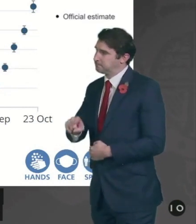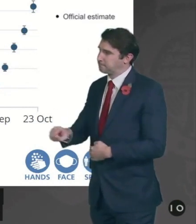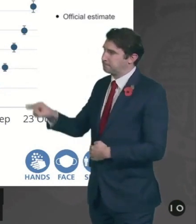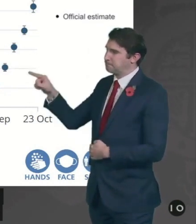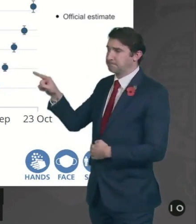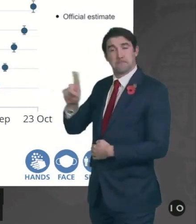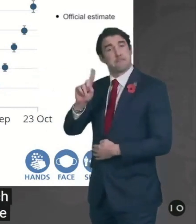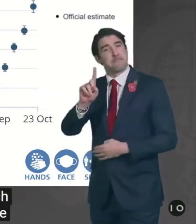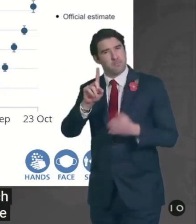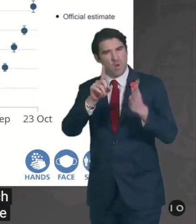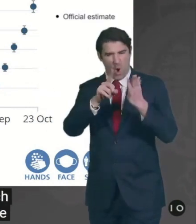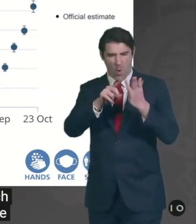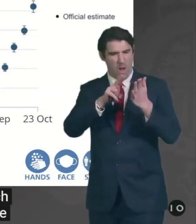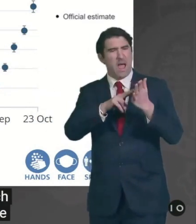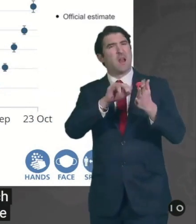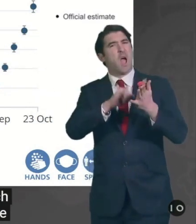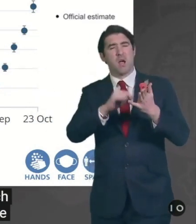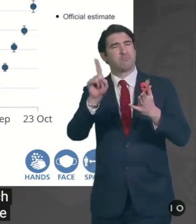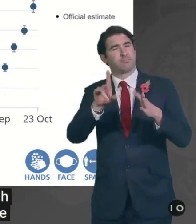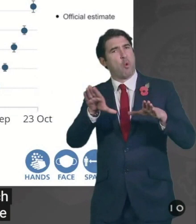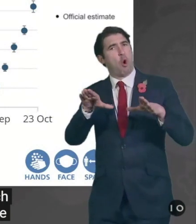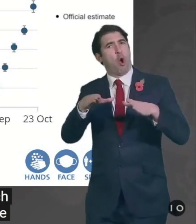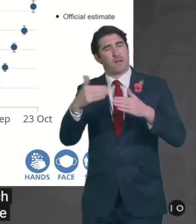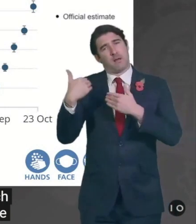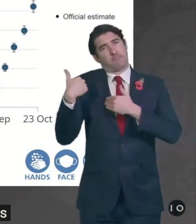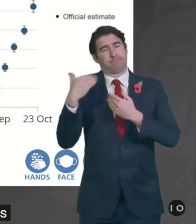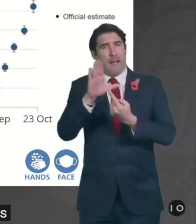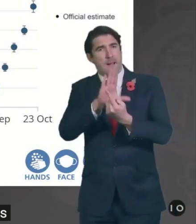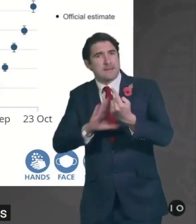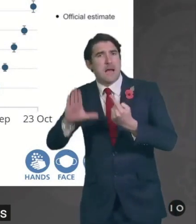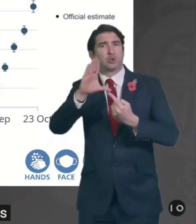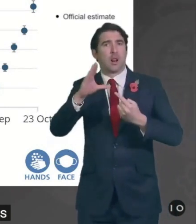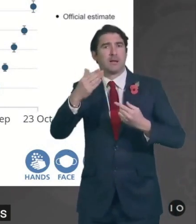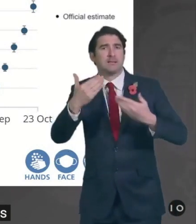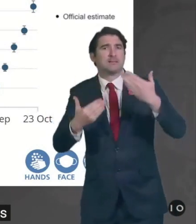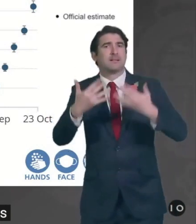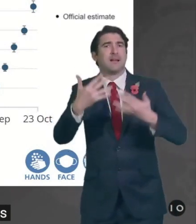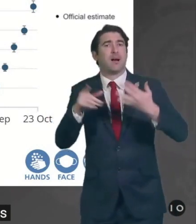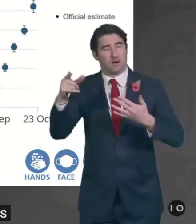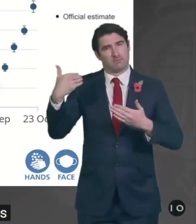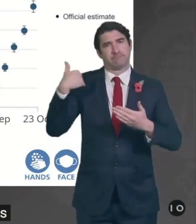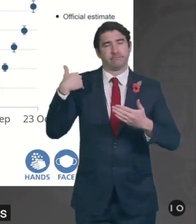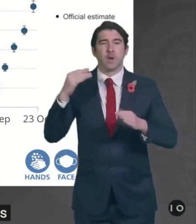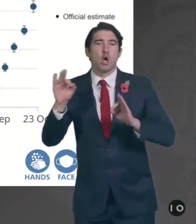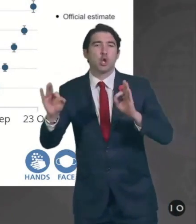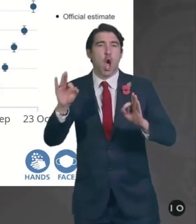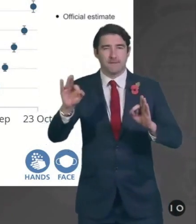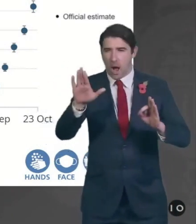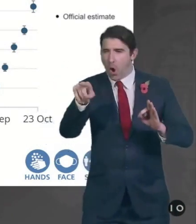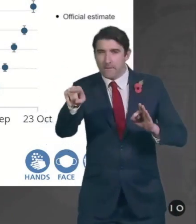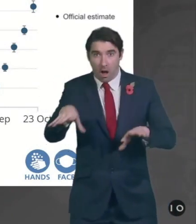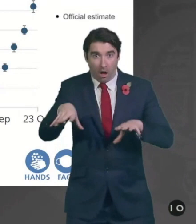survey across the country, shows that the prevalence of this disease has been going up